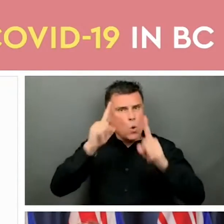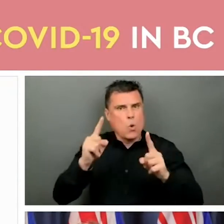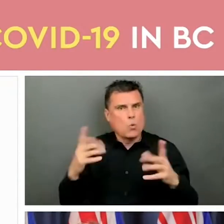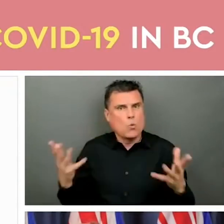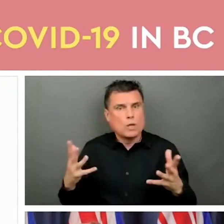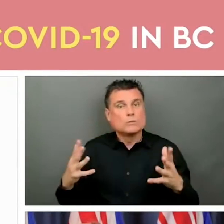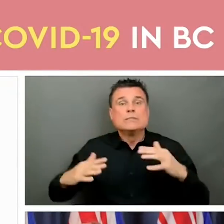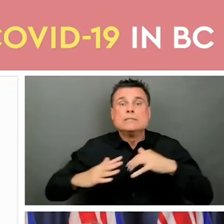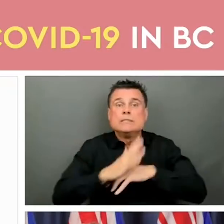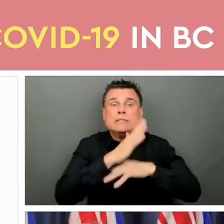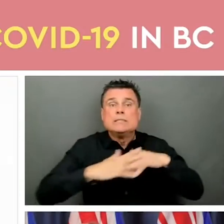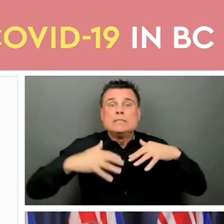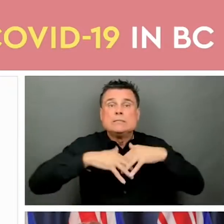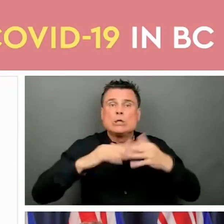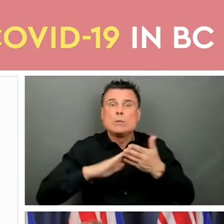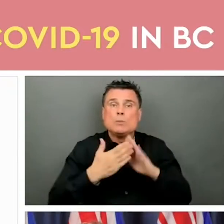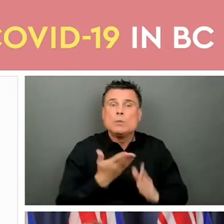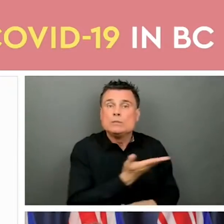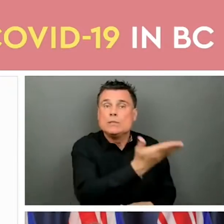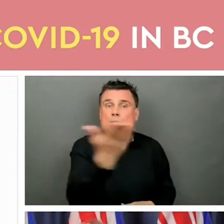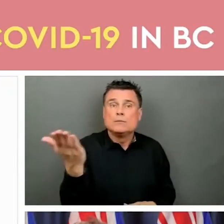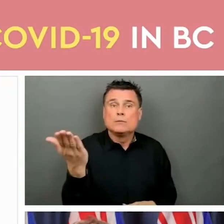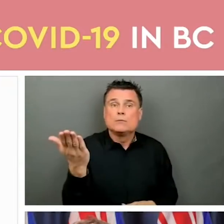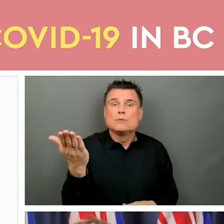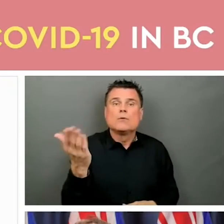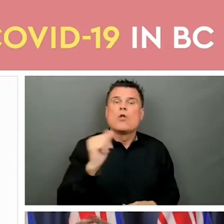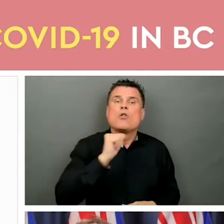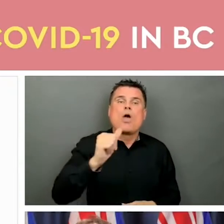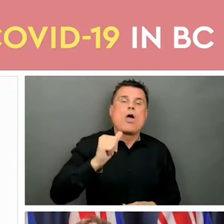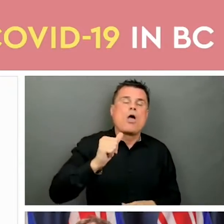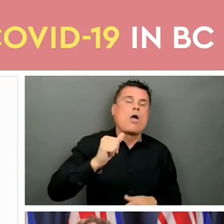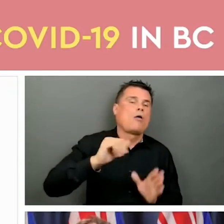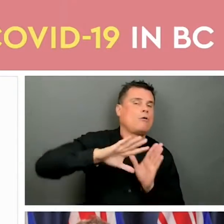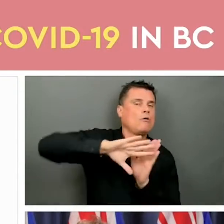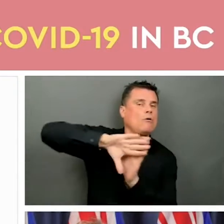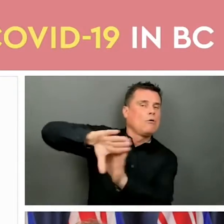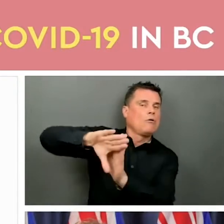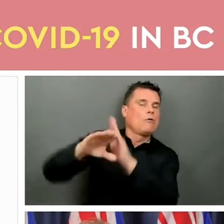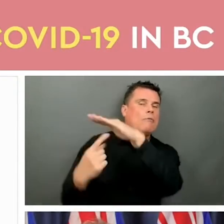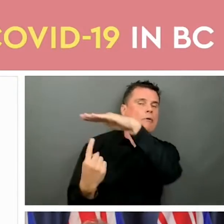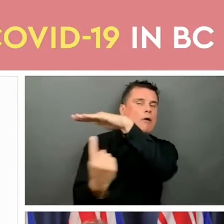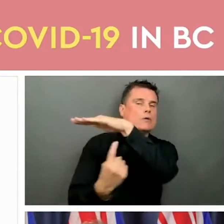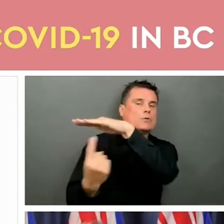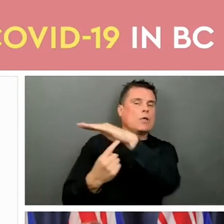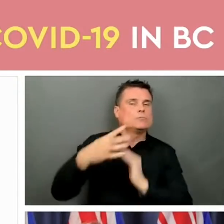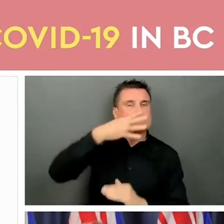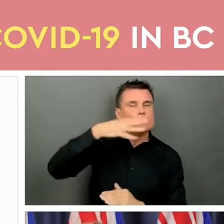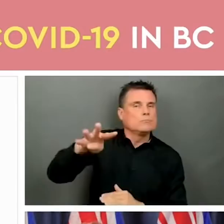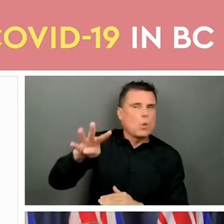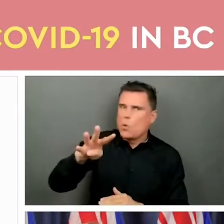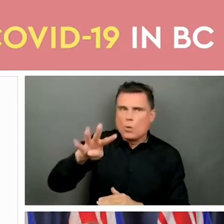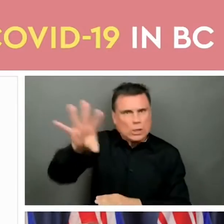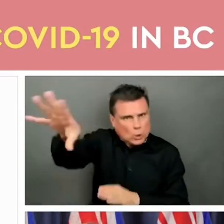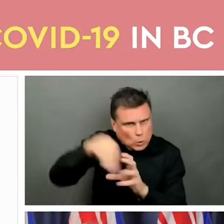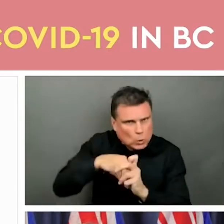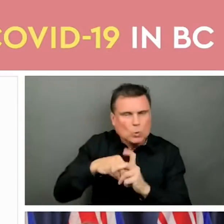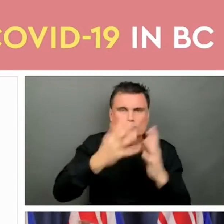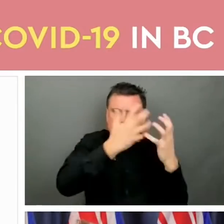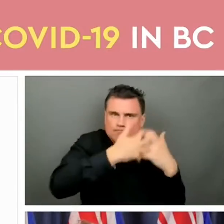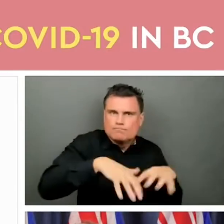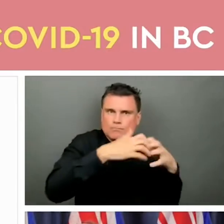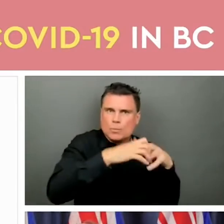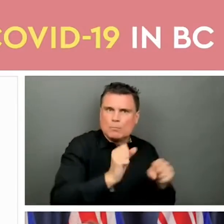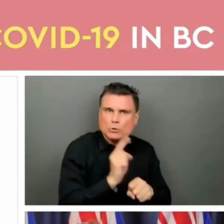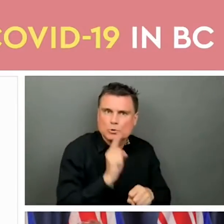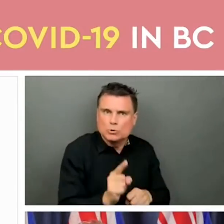need when that is required. So reducing hospitalizations, how does that happen? I'm going to turn this over shortly to